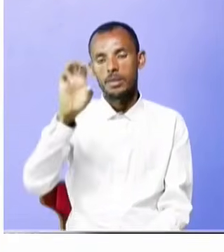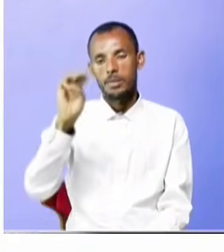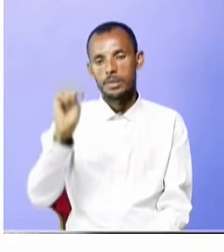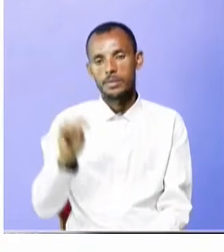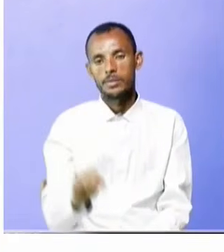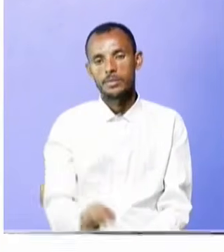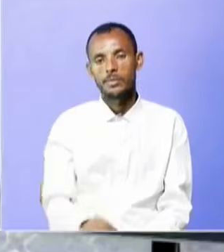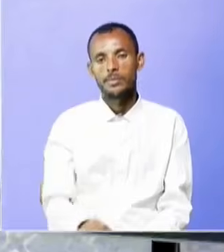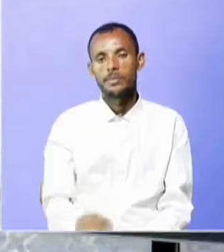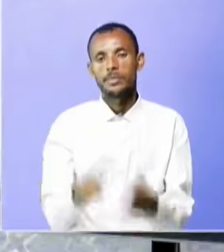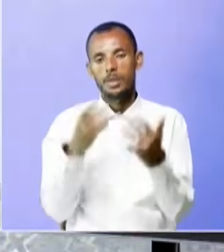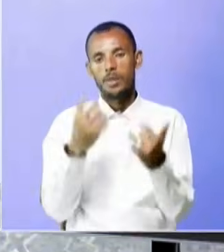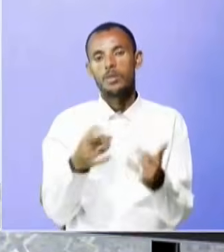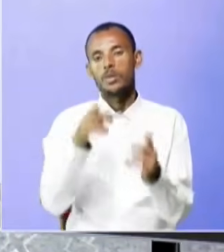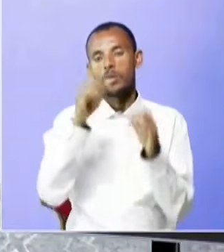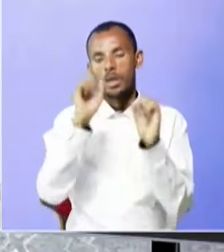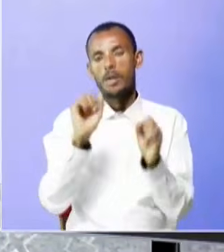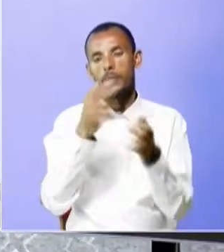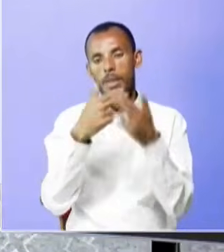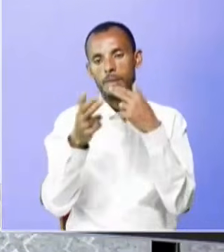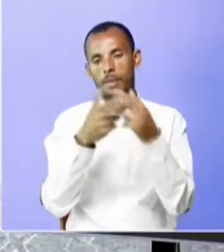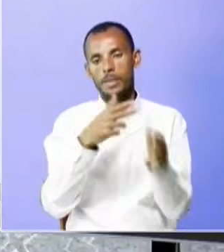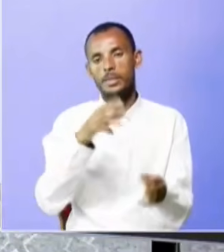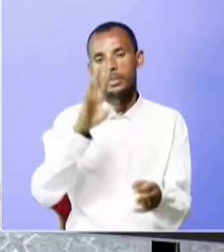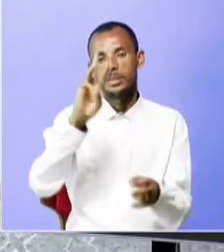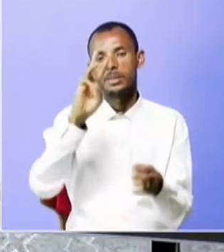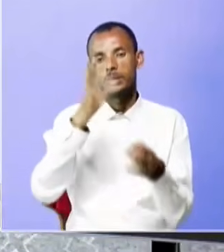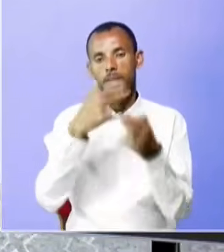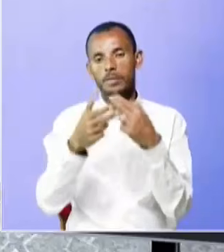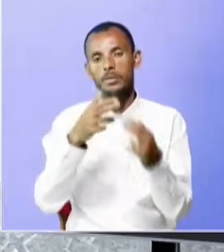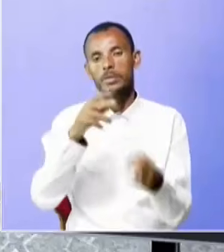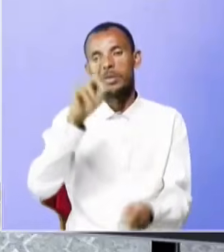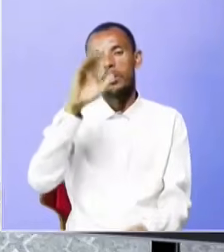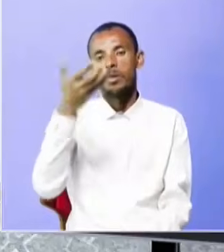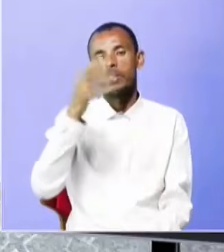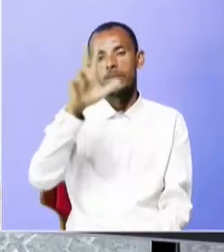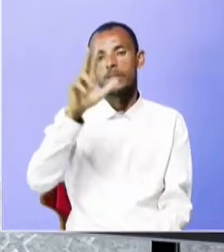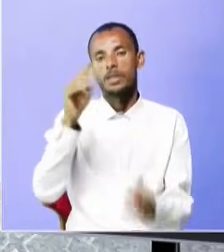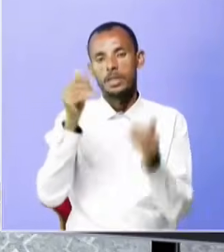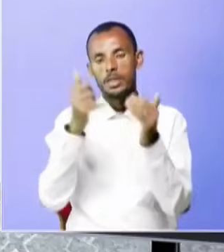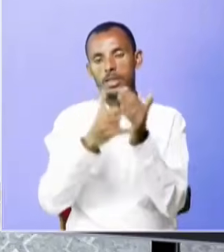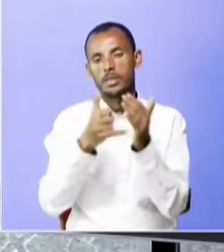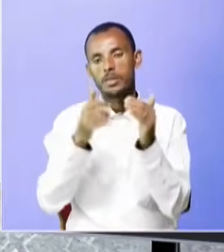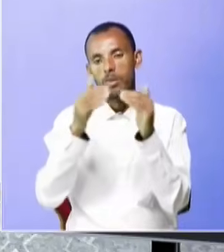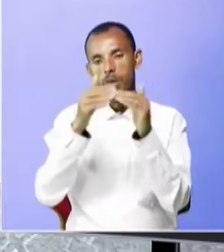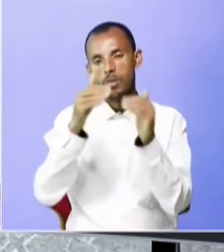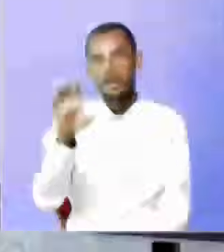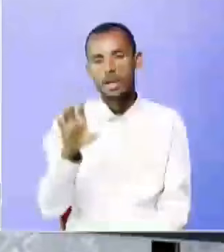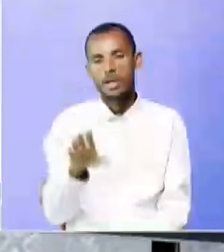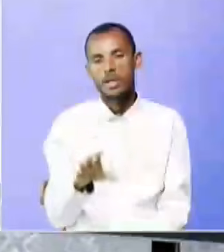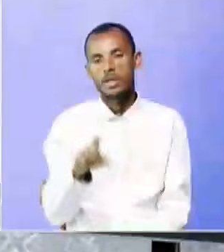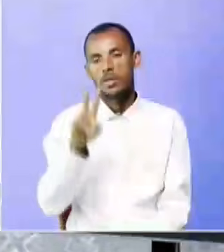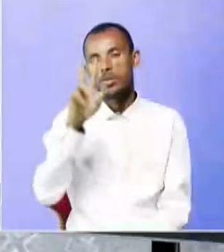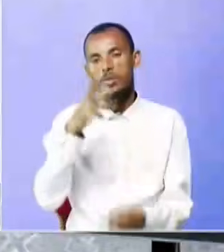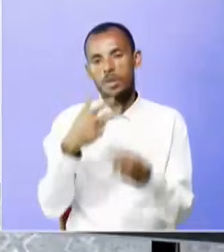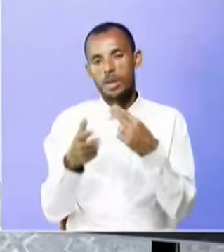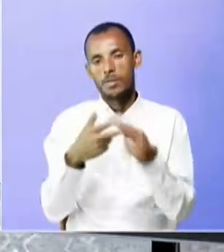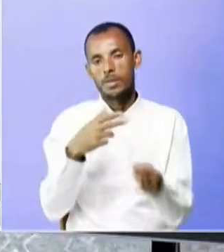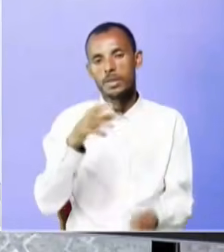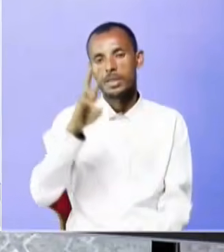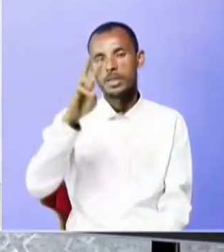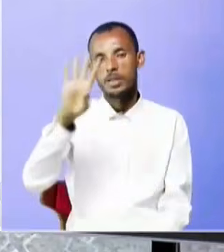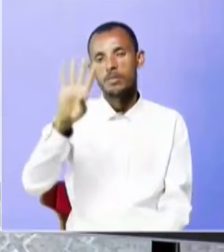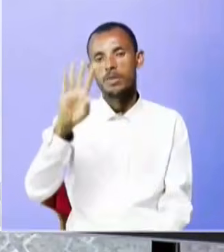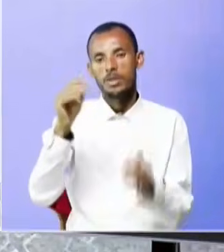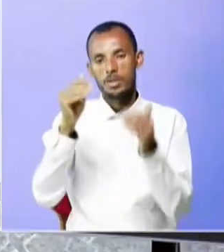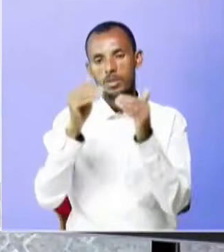centimeter. Now you can multiply 6 by 1/3, it becomes 2, okay? 2 times